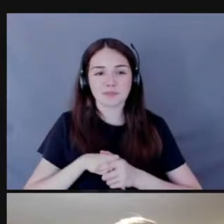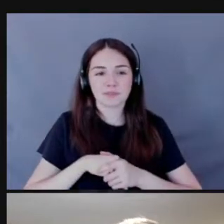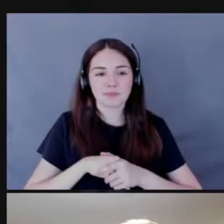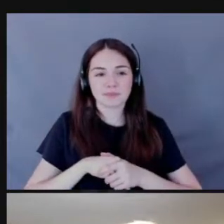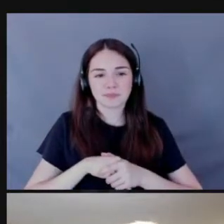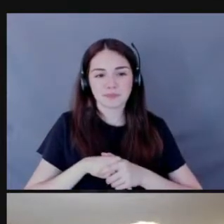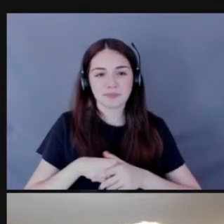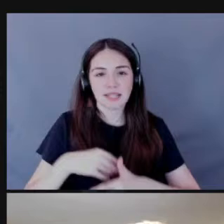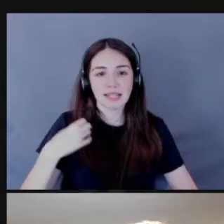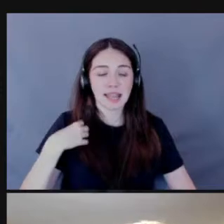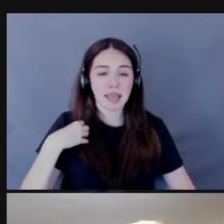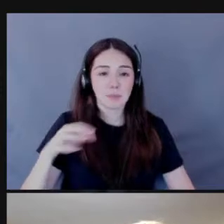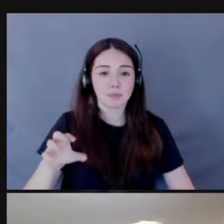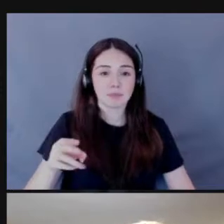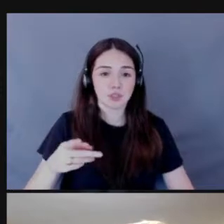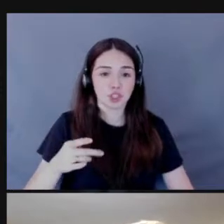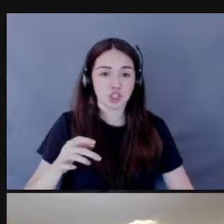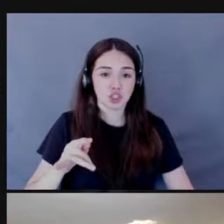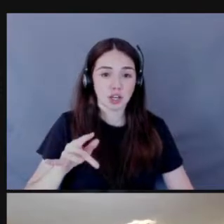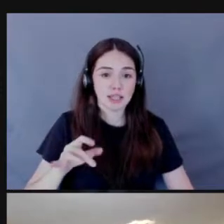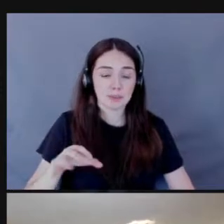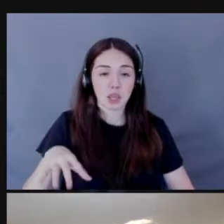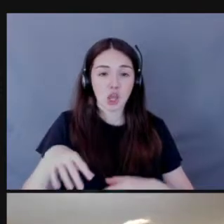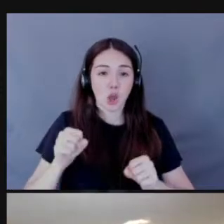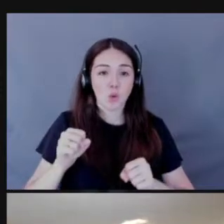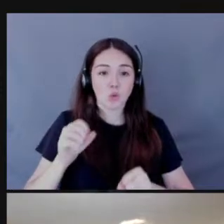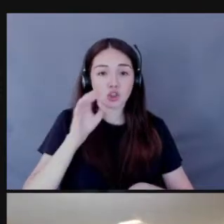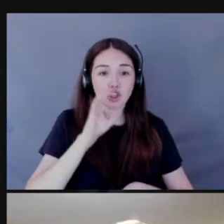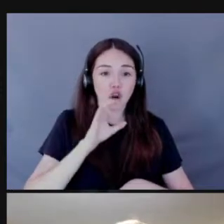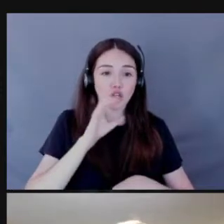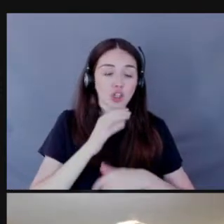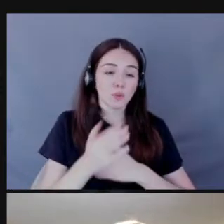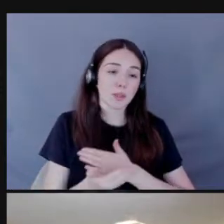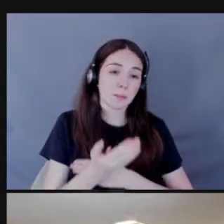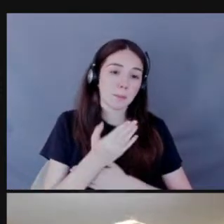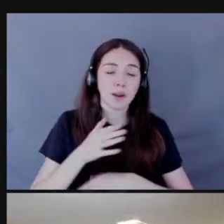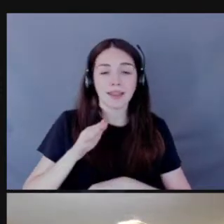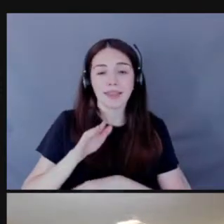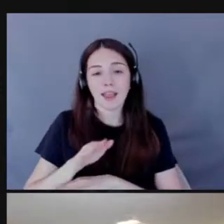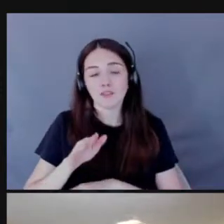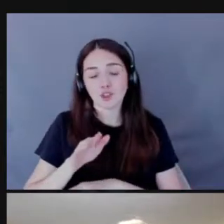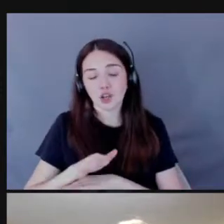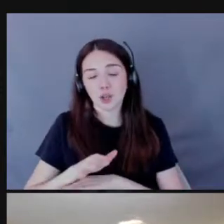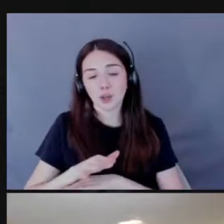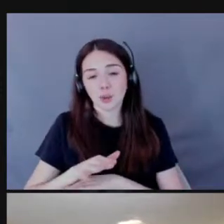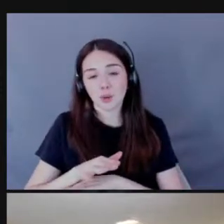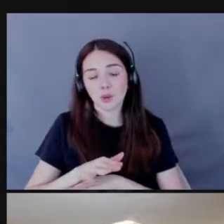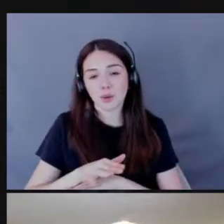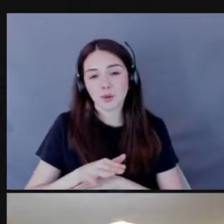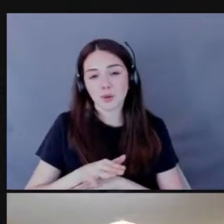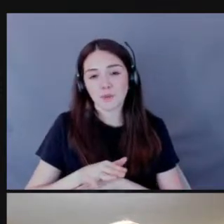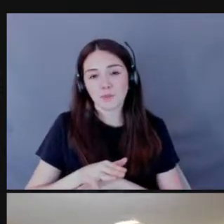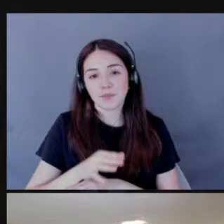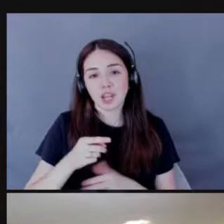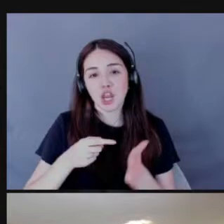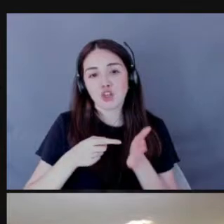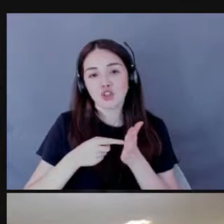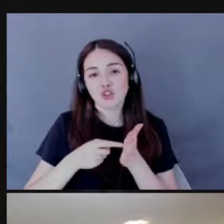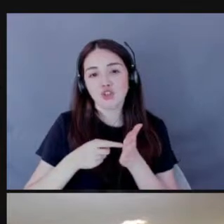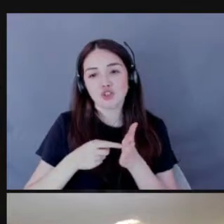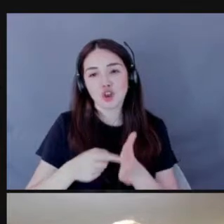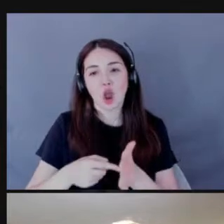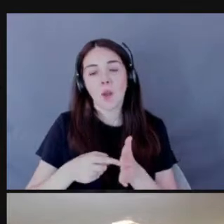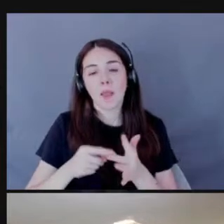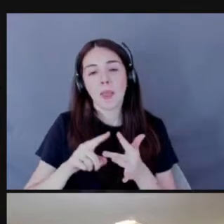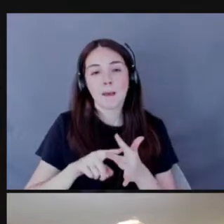Captain Chesapeake and Mondy hosted cartoons in the morning and the afternoon, and they sort of signaled the beginning and the end of the